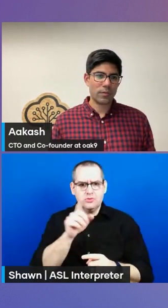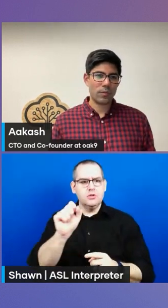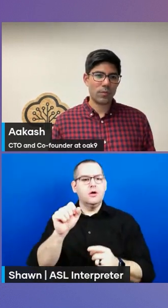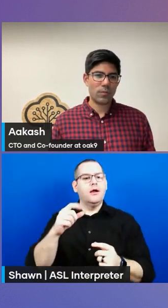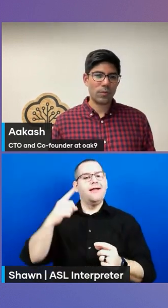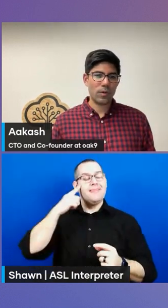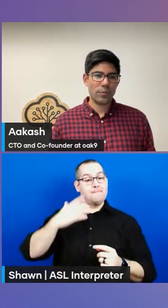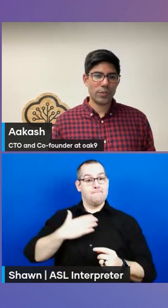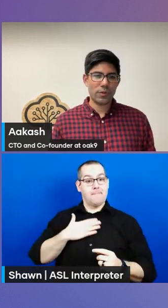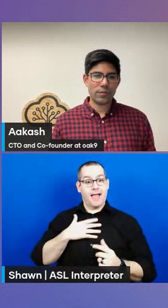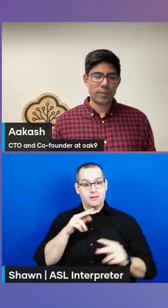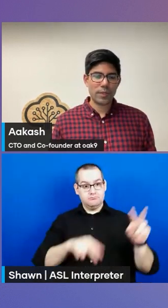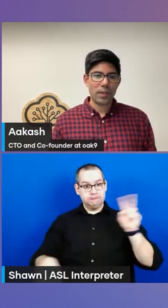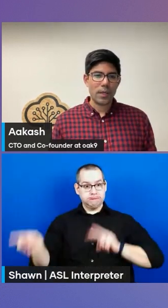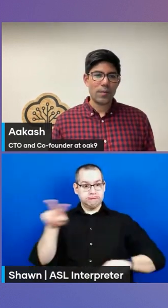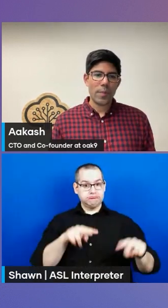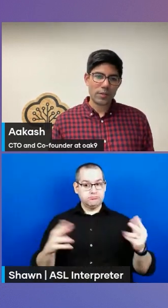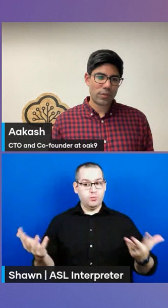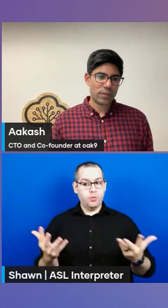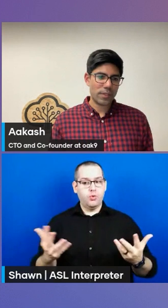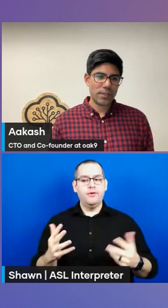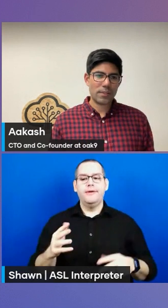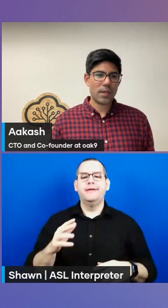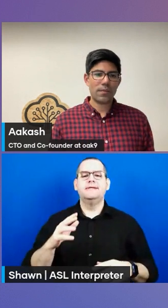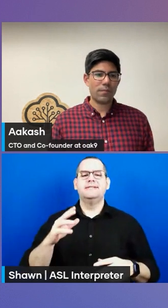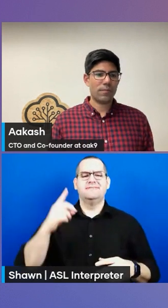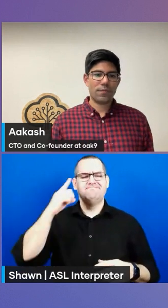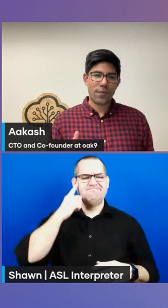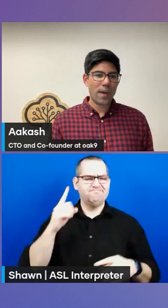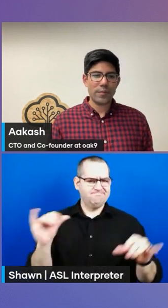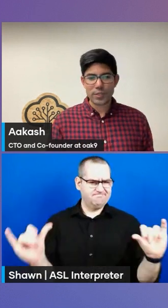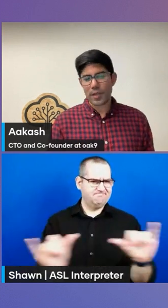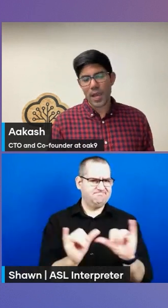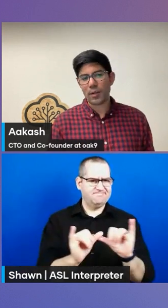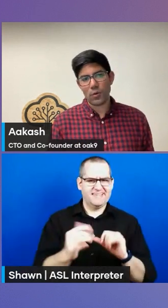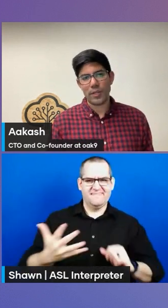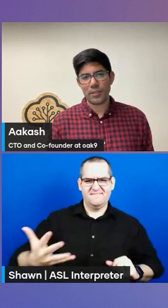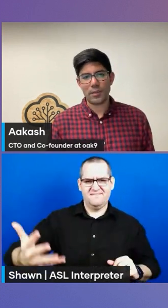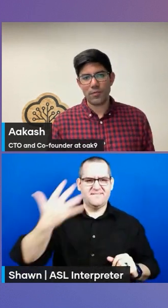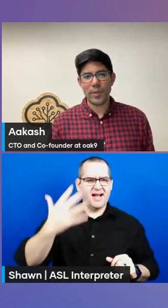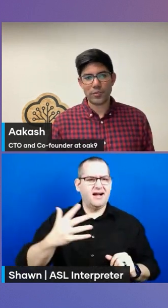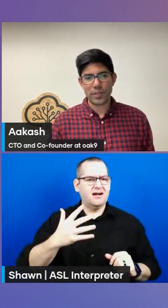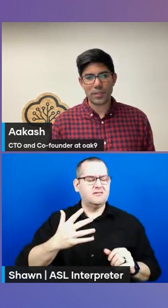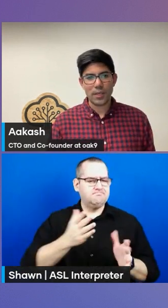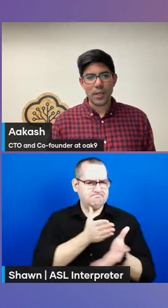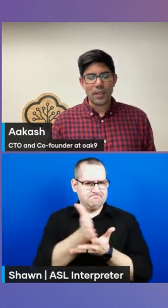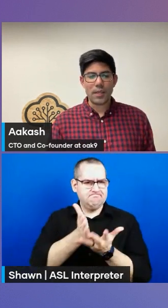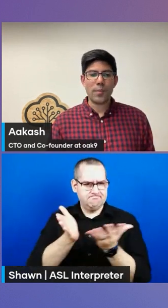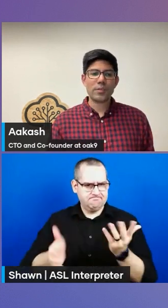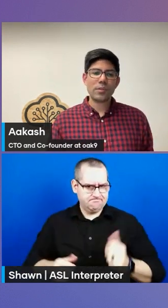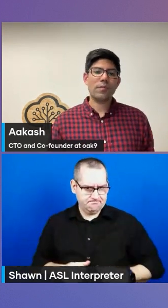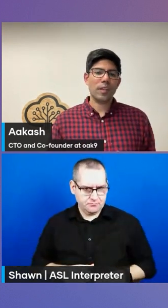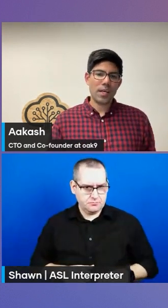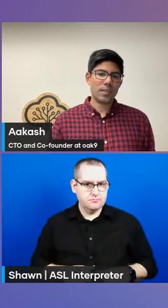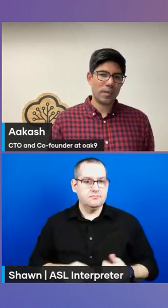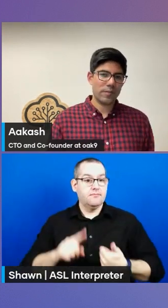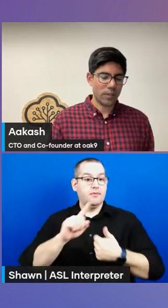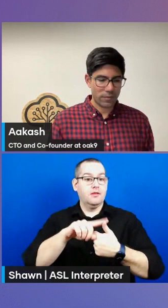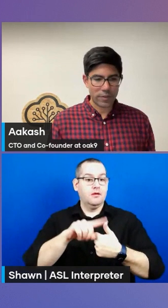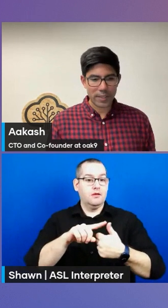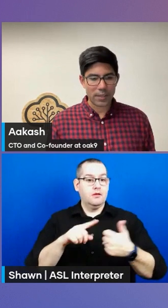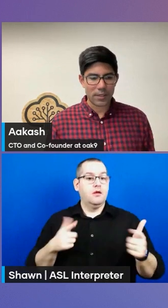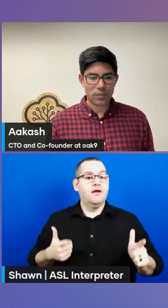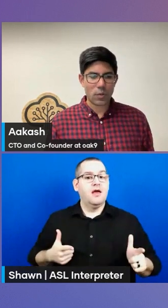experience, observes and measures these kind of 5 major categories of metrics. They measure the velocity